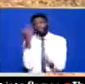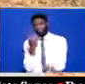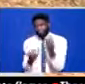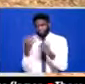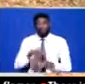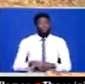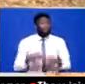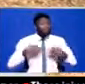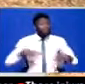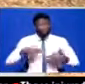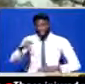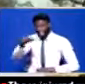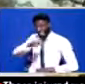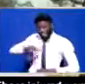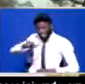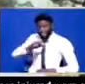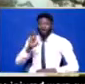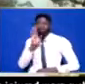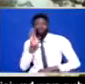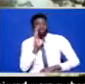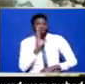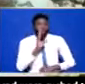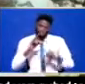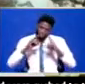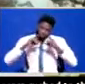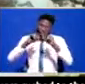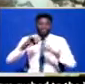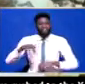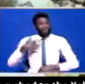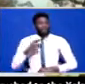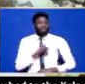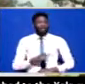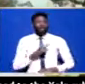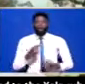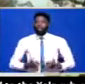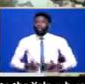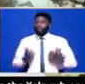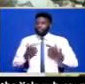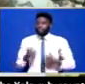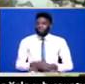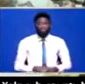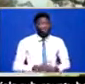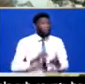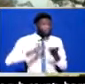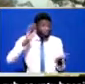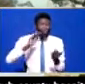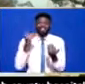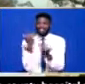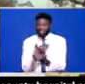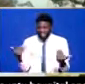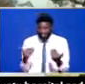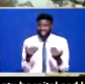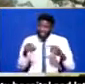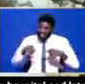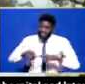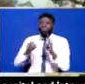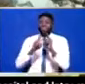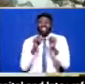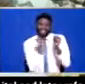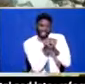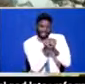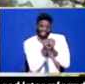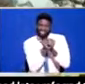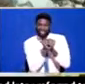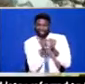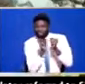them feeling lucky to be alive. Lakini mostly wale tuko nao hospitalini ni watoto kati ya miaka 10 mpaka 16. Bado naona ni